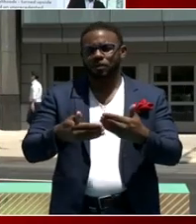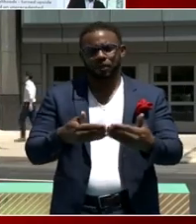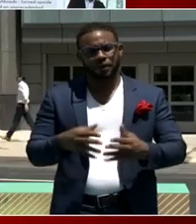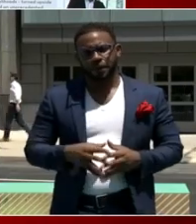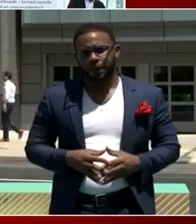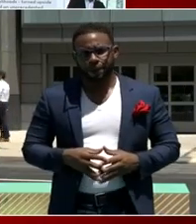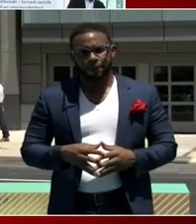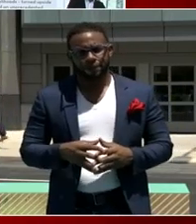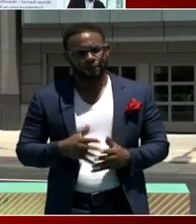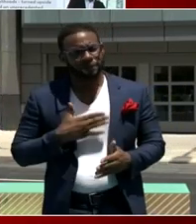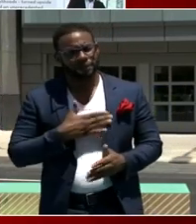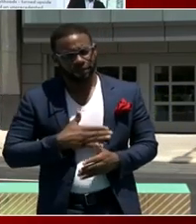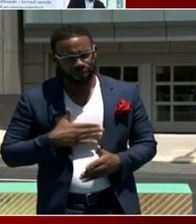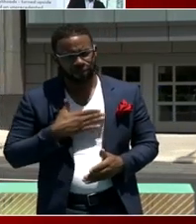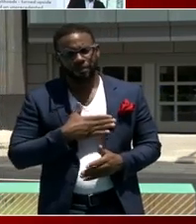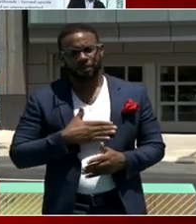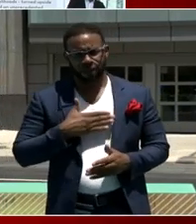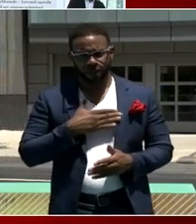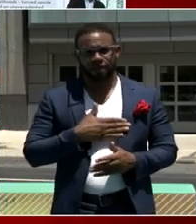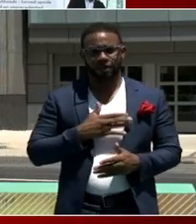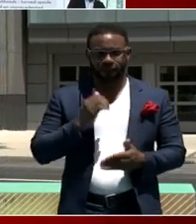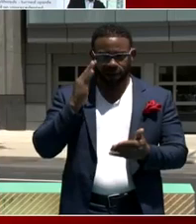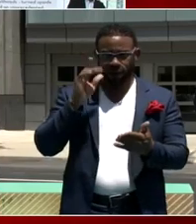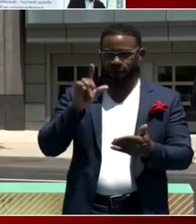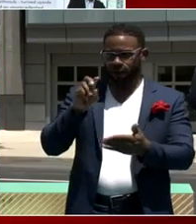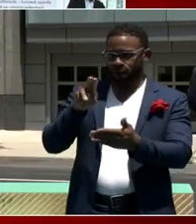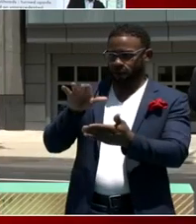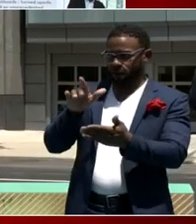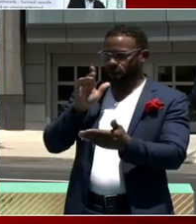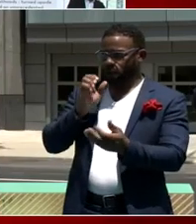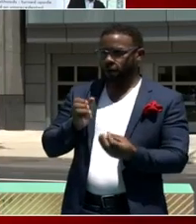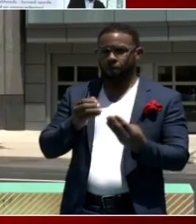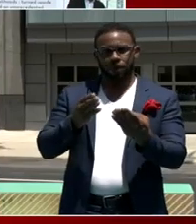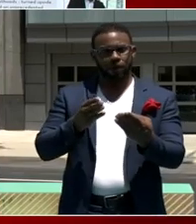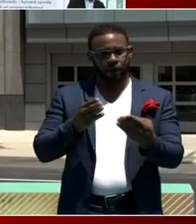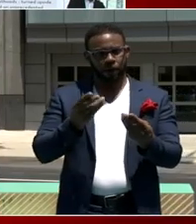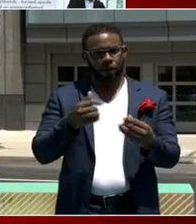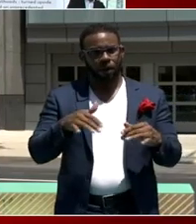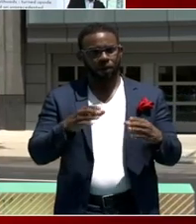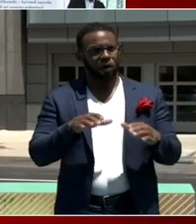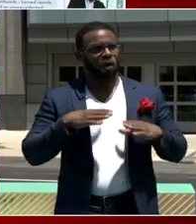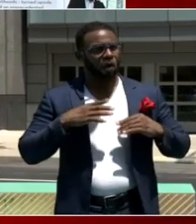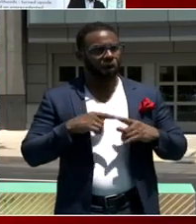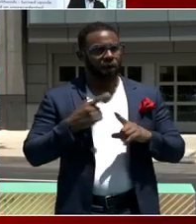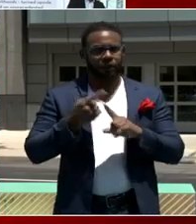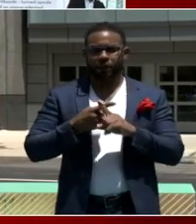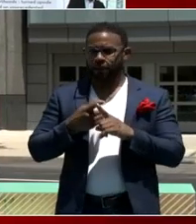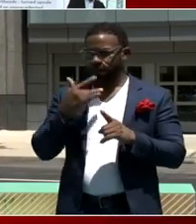process. So please, and I know Leona will provide to property owners and